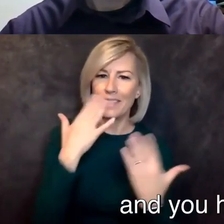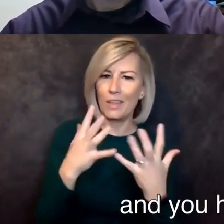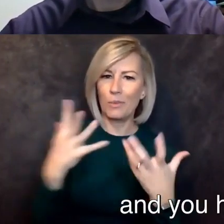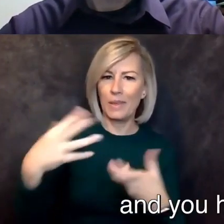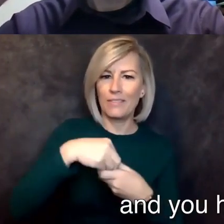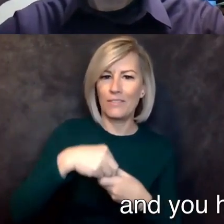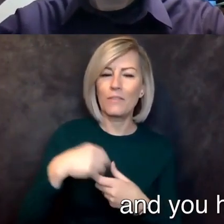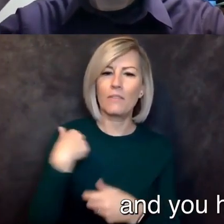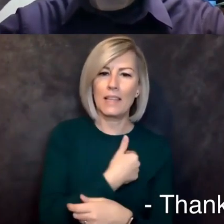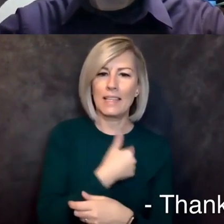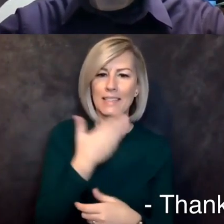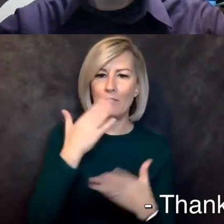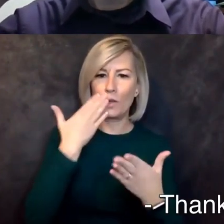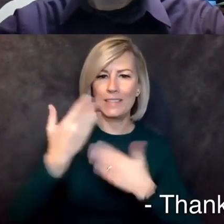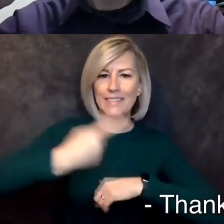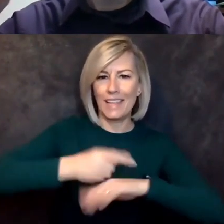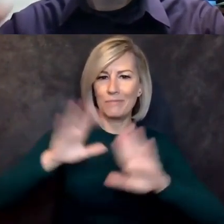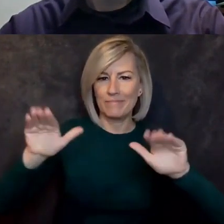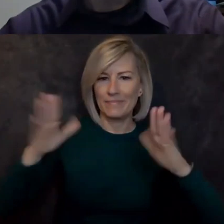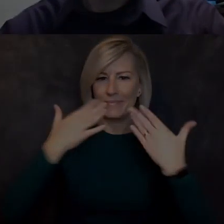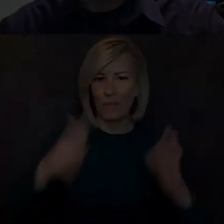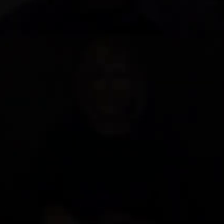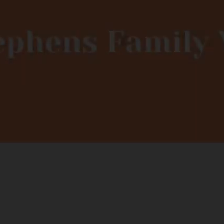with us. And you have a good day. Thank you. You too.